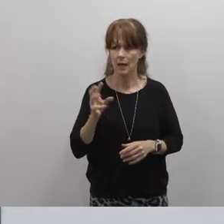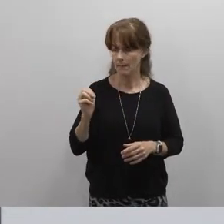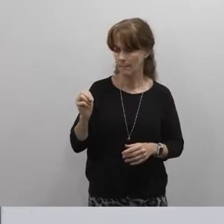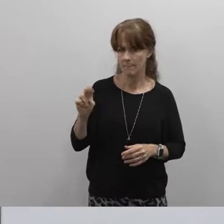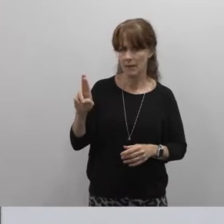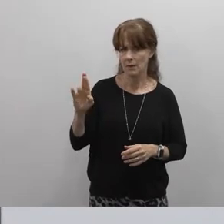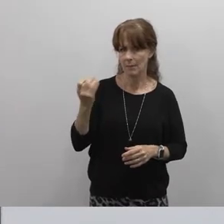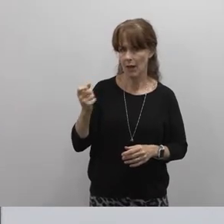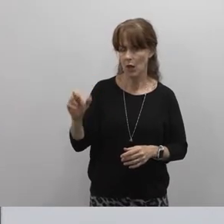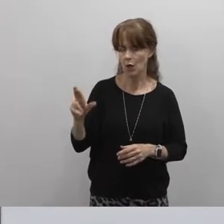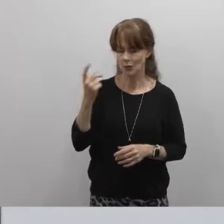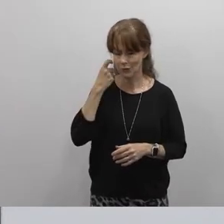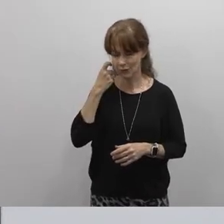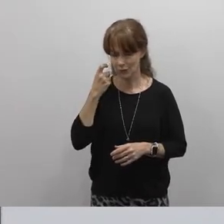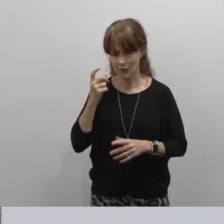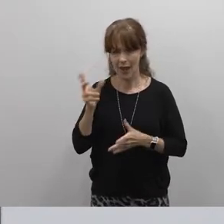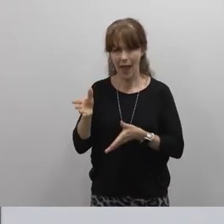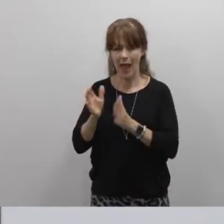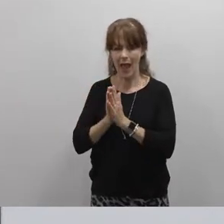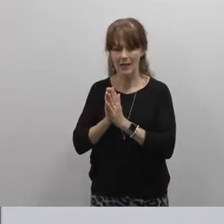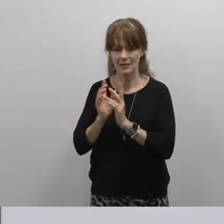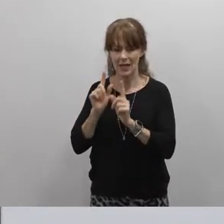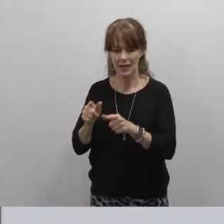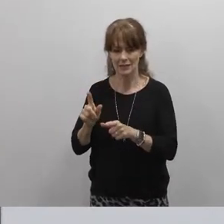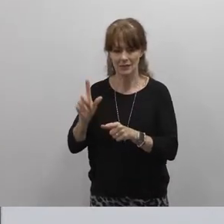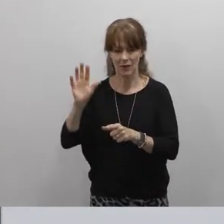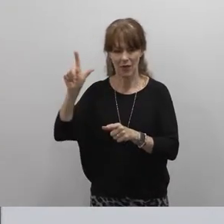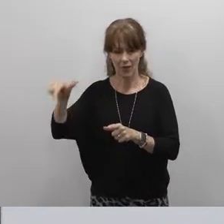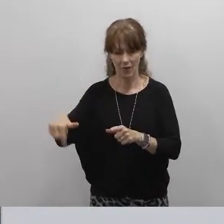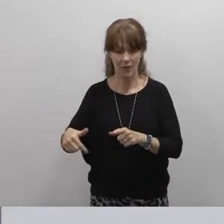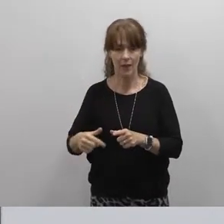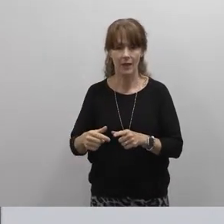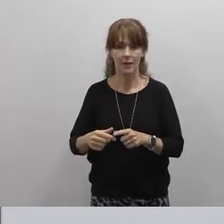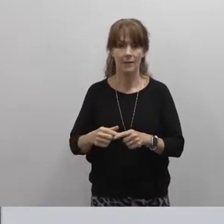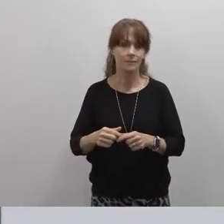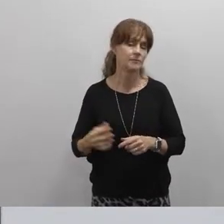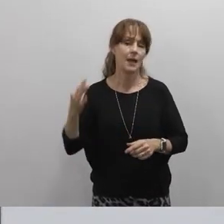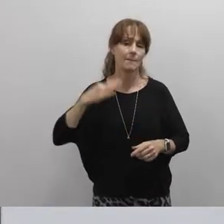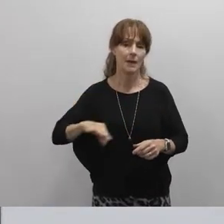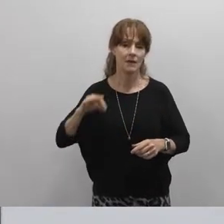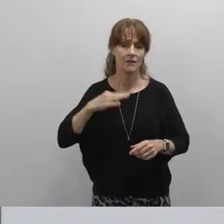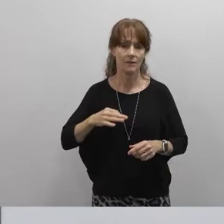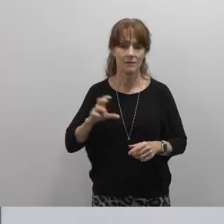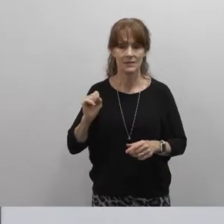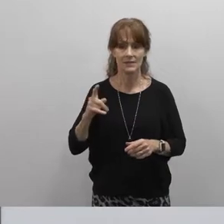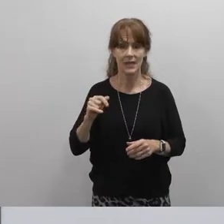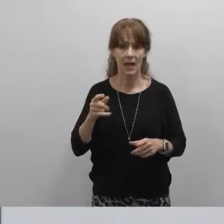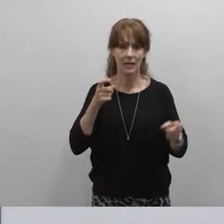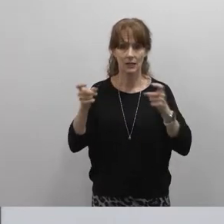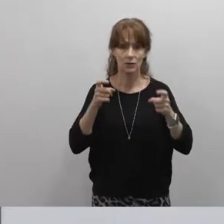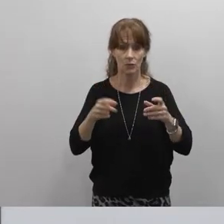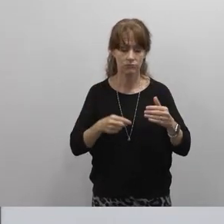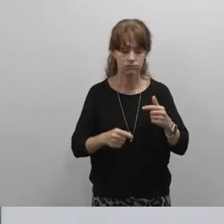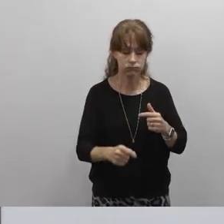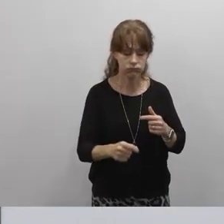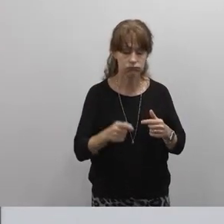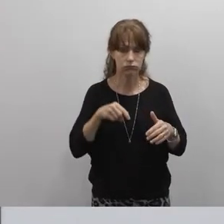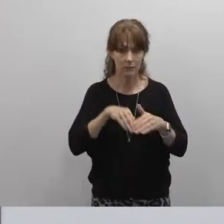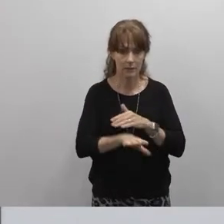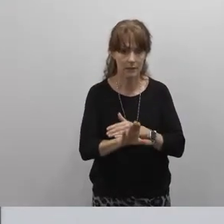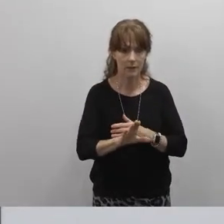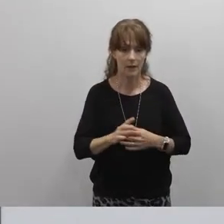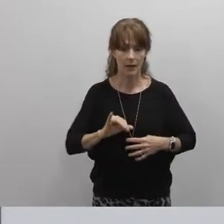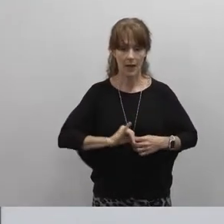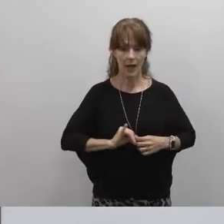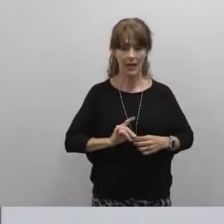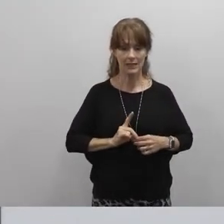me a question, and it led to this answer previously, where one of the very indirect benefits of having site access control and electronic door locks is everybody wearing